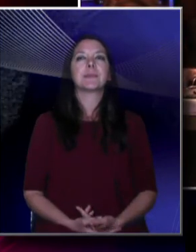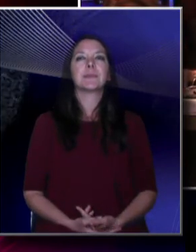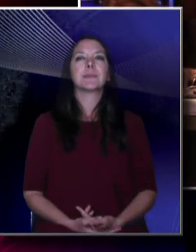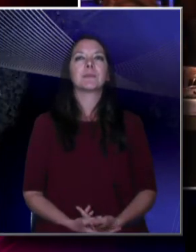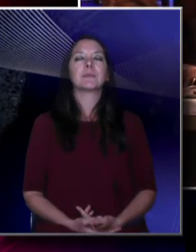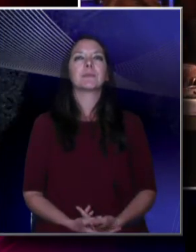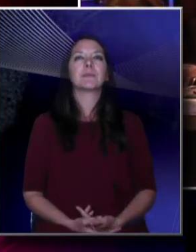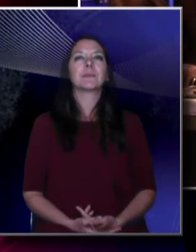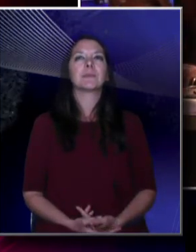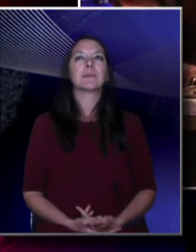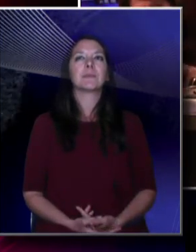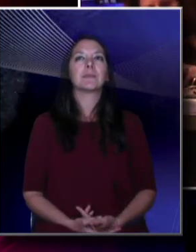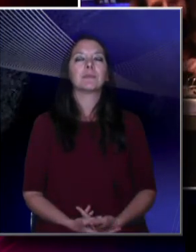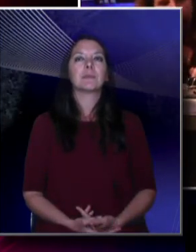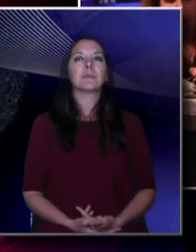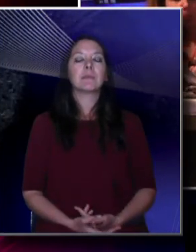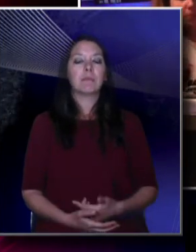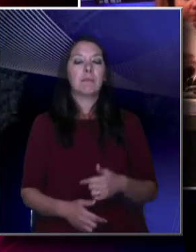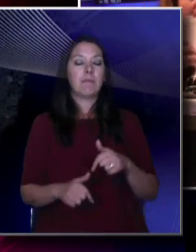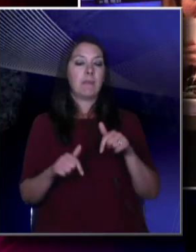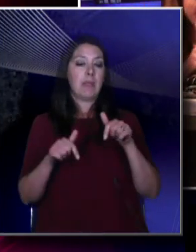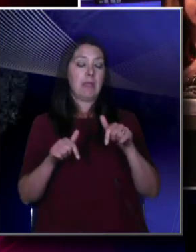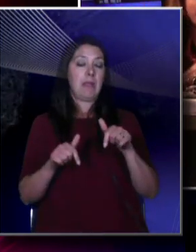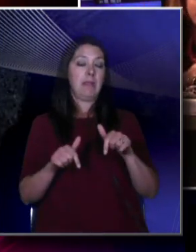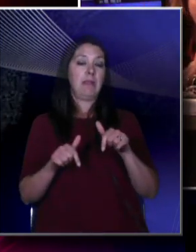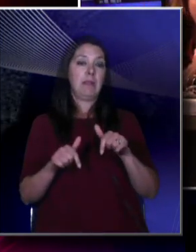This is just a brief